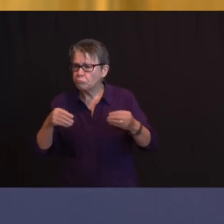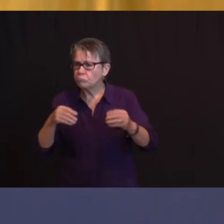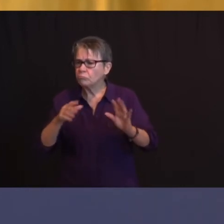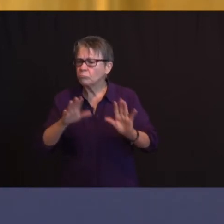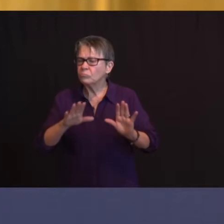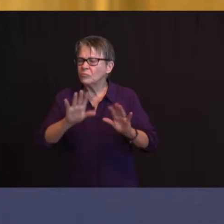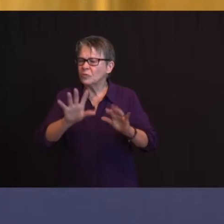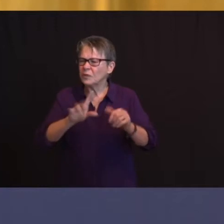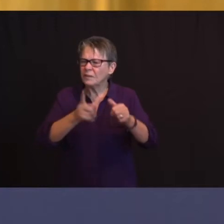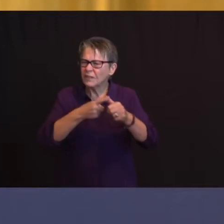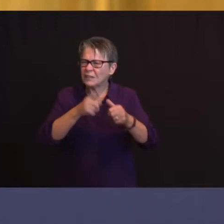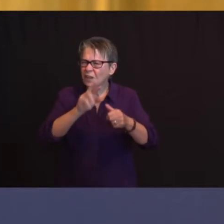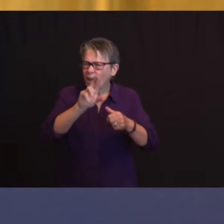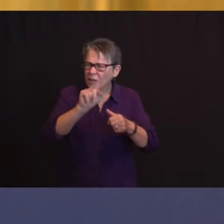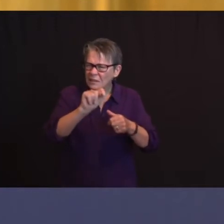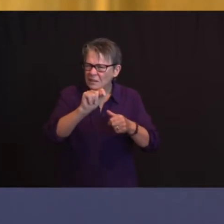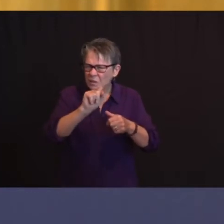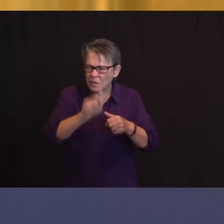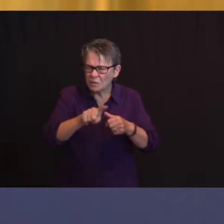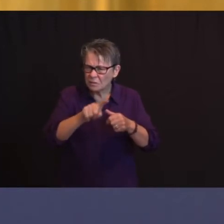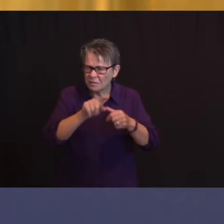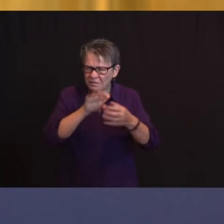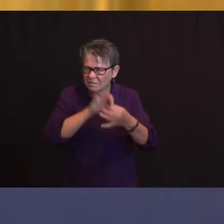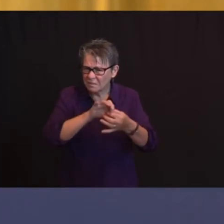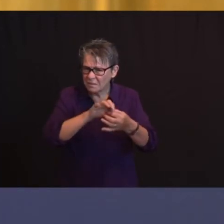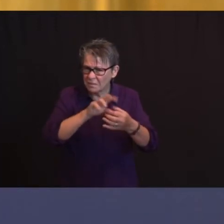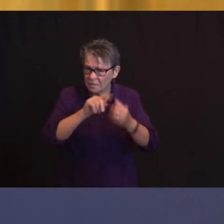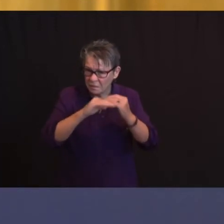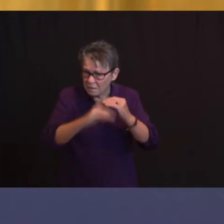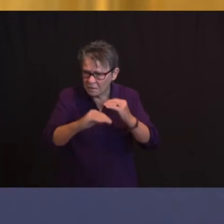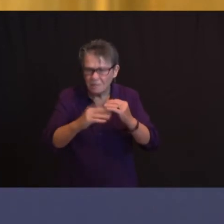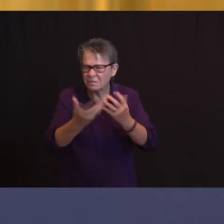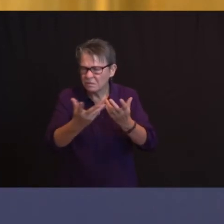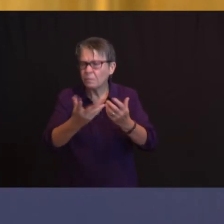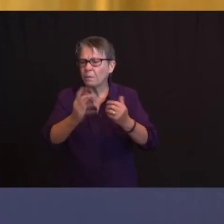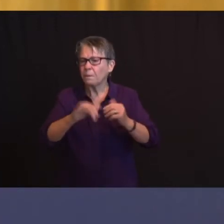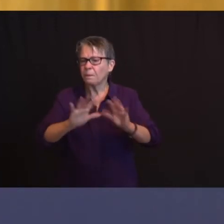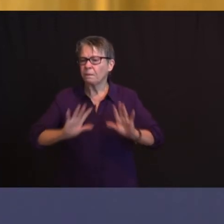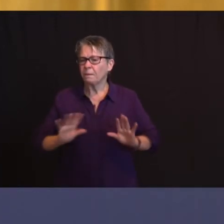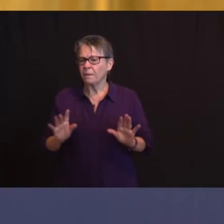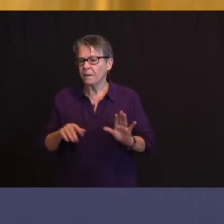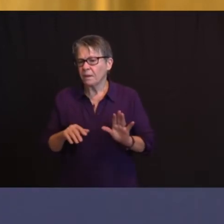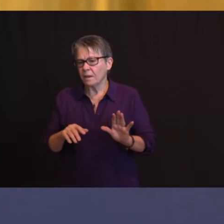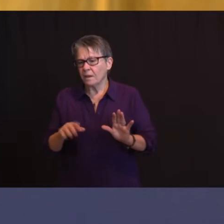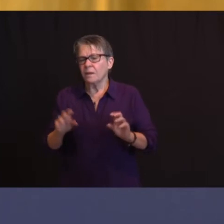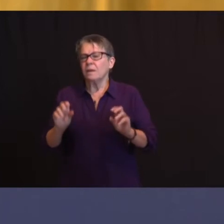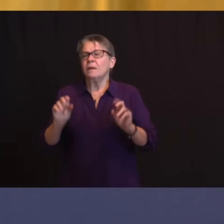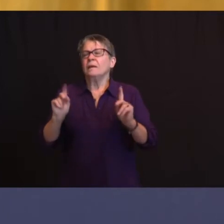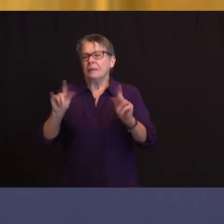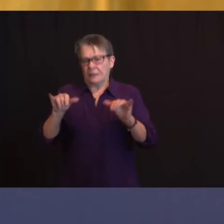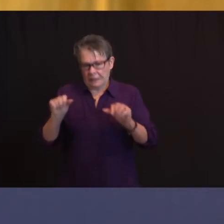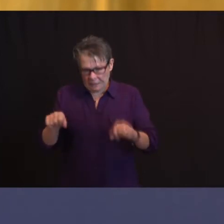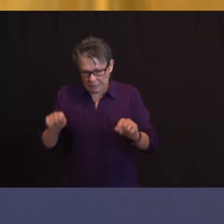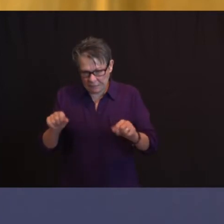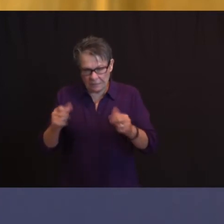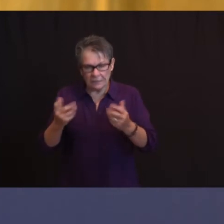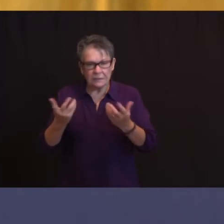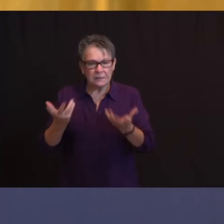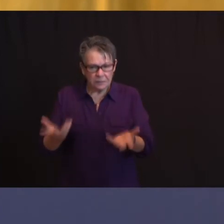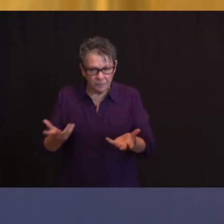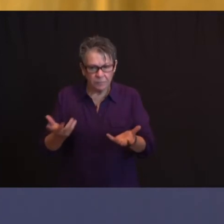or you... Right. After that, is there any way to highlight, just for context, when we get these